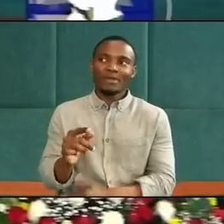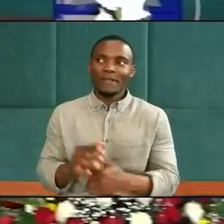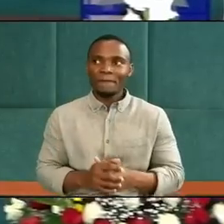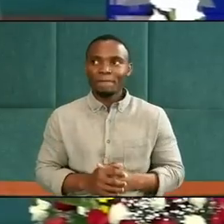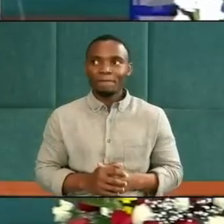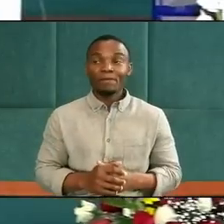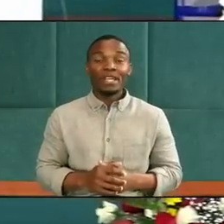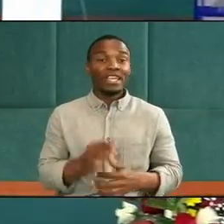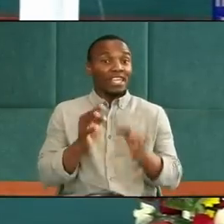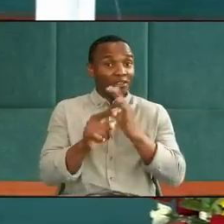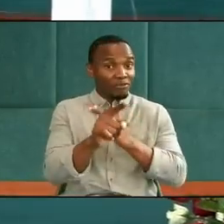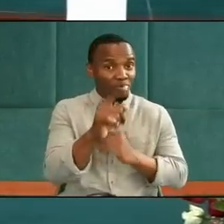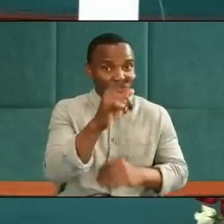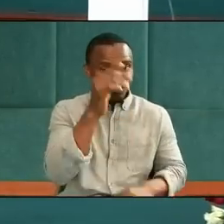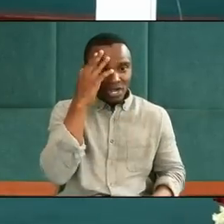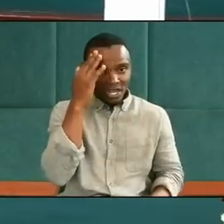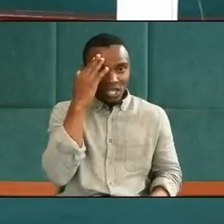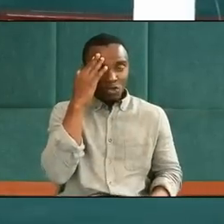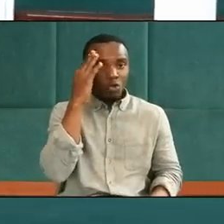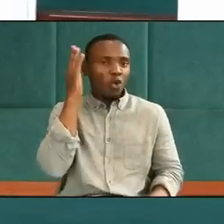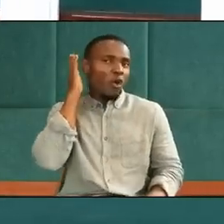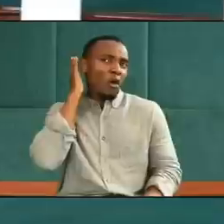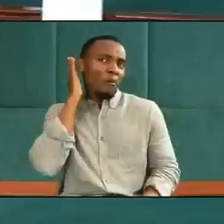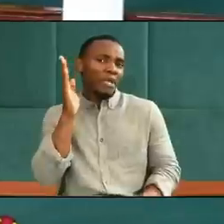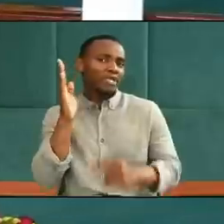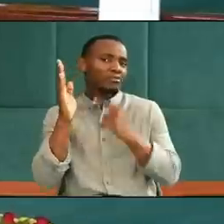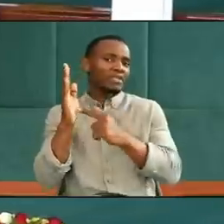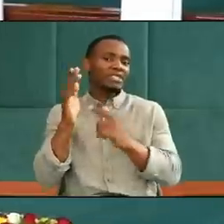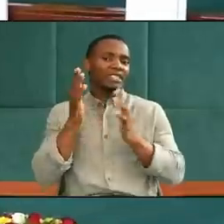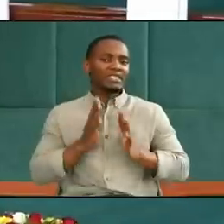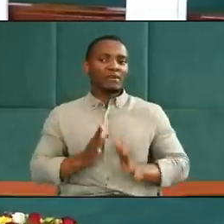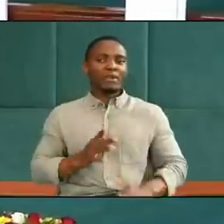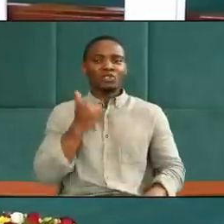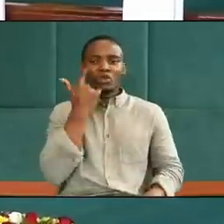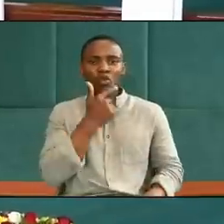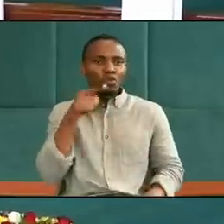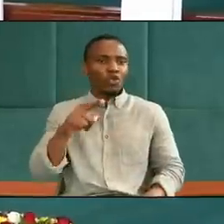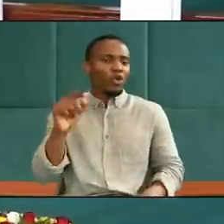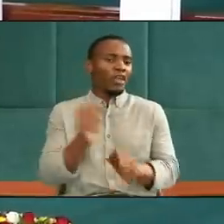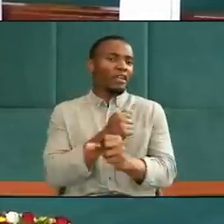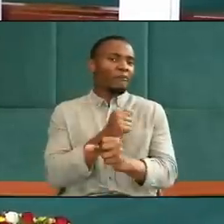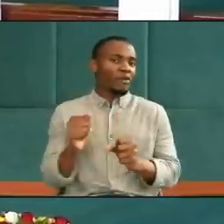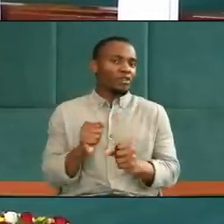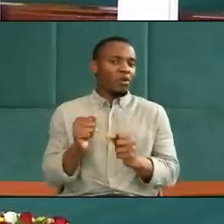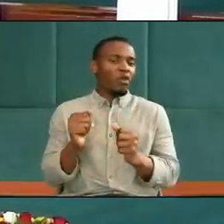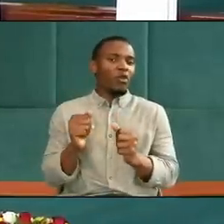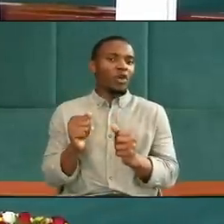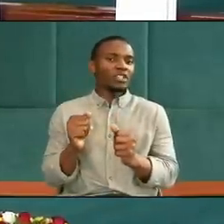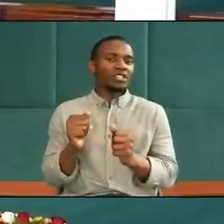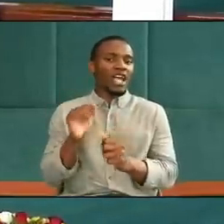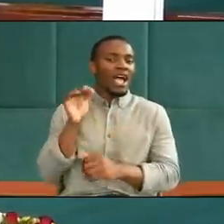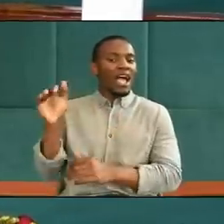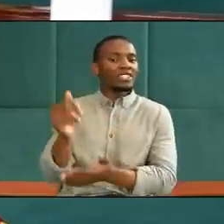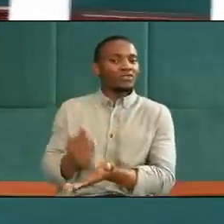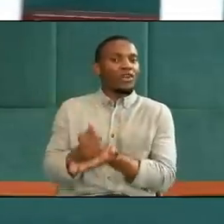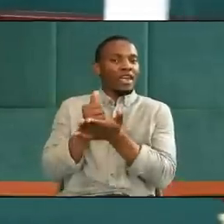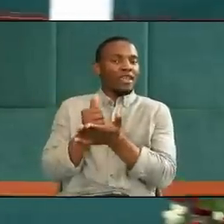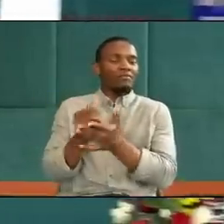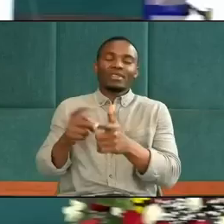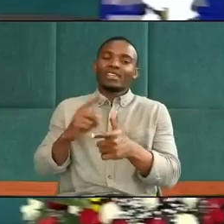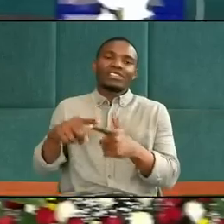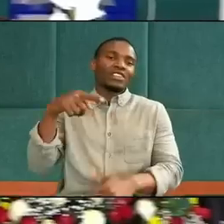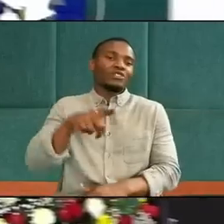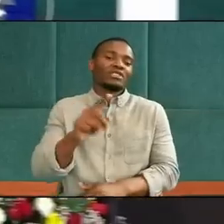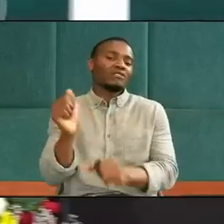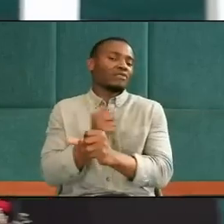get it. If you knew that Peter is somebody you can't rely on when you are in trouble, I guarantee you